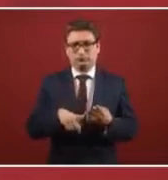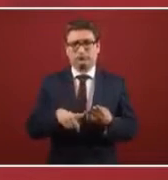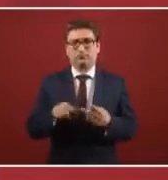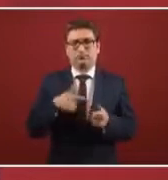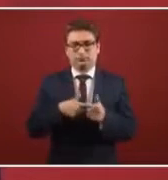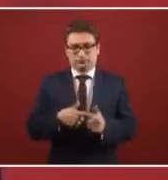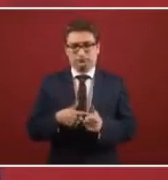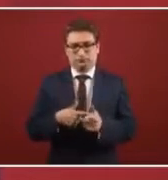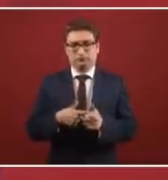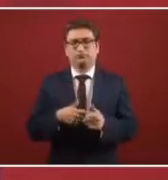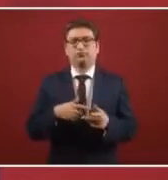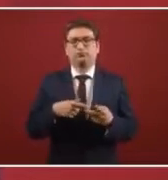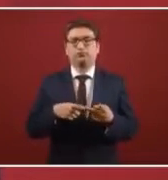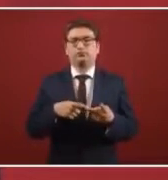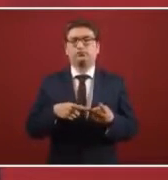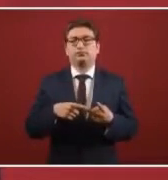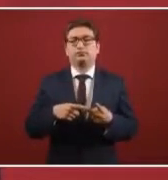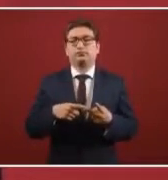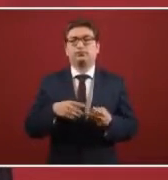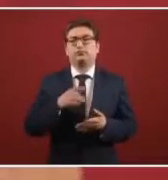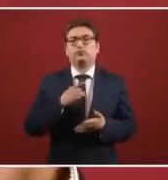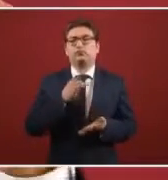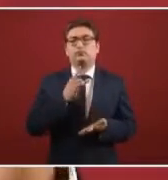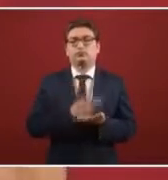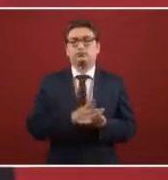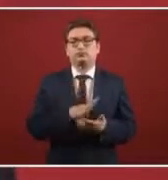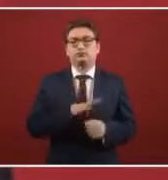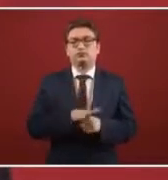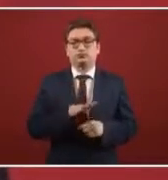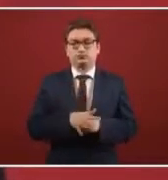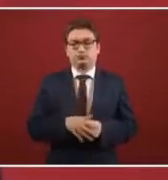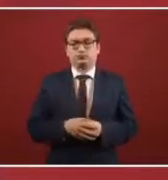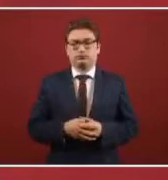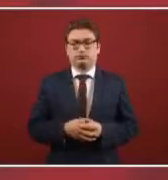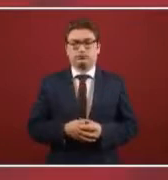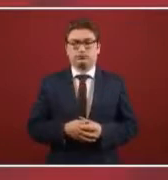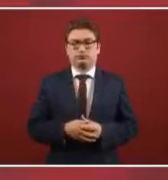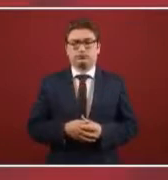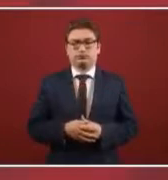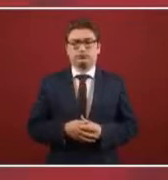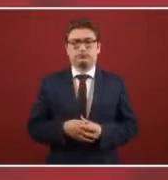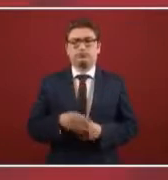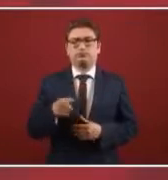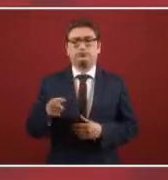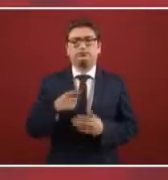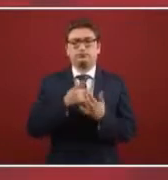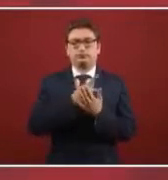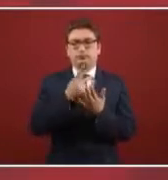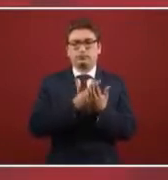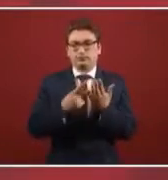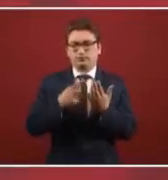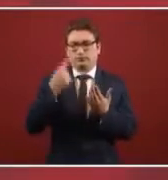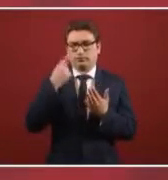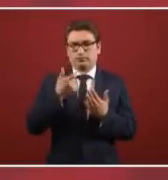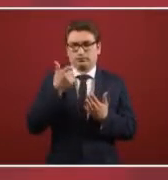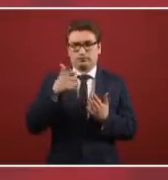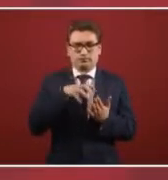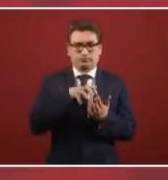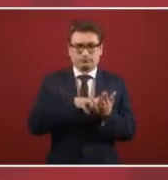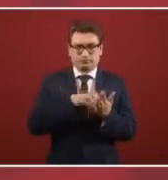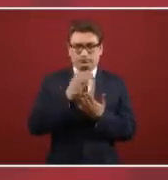más only que that con now un plan de austeridad, with a plan of